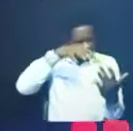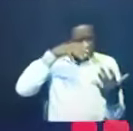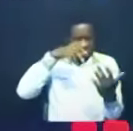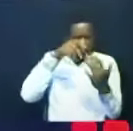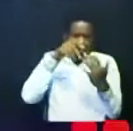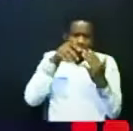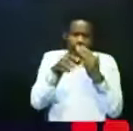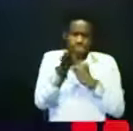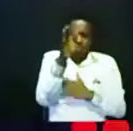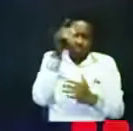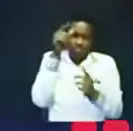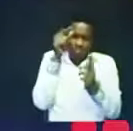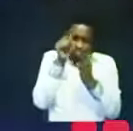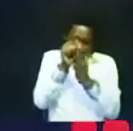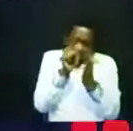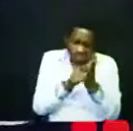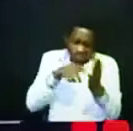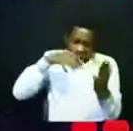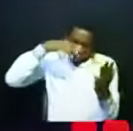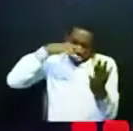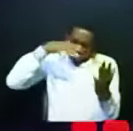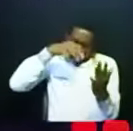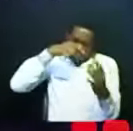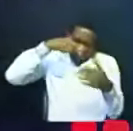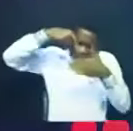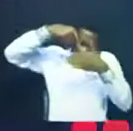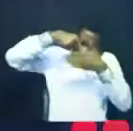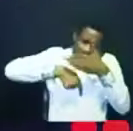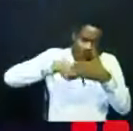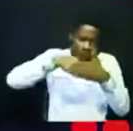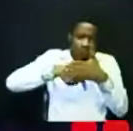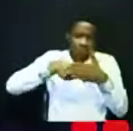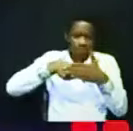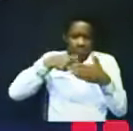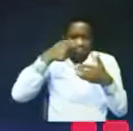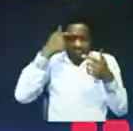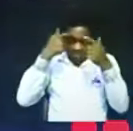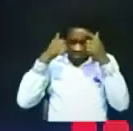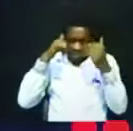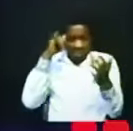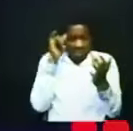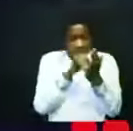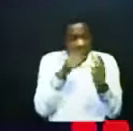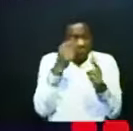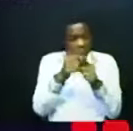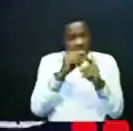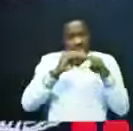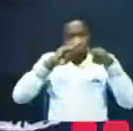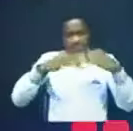looks intently into the word of God that gives freedom.